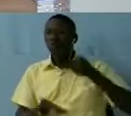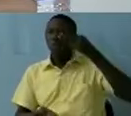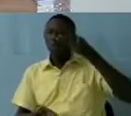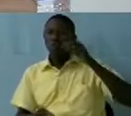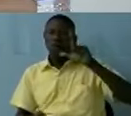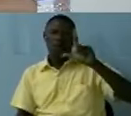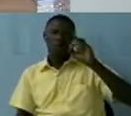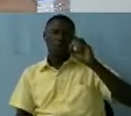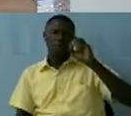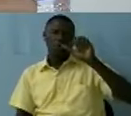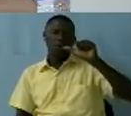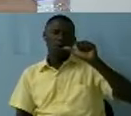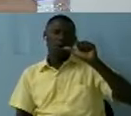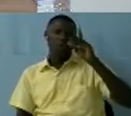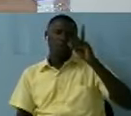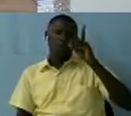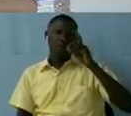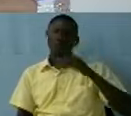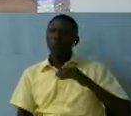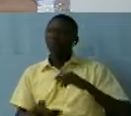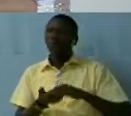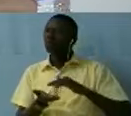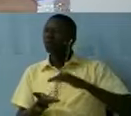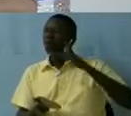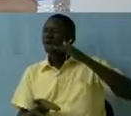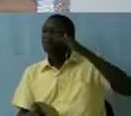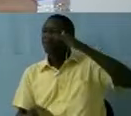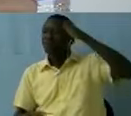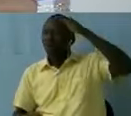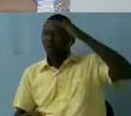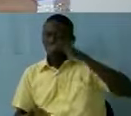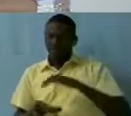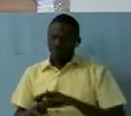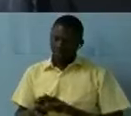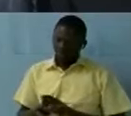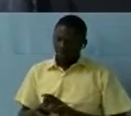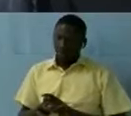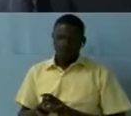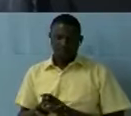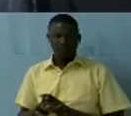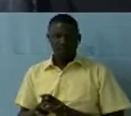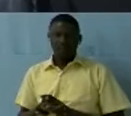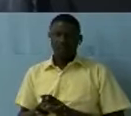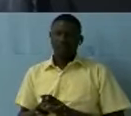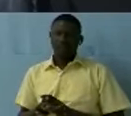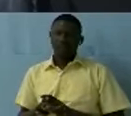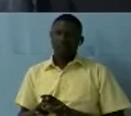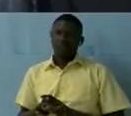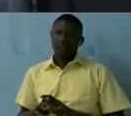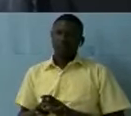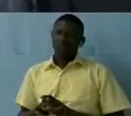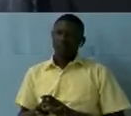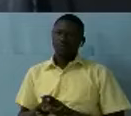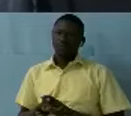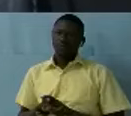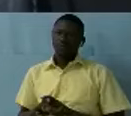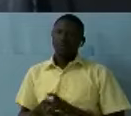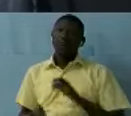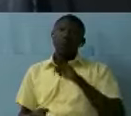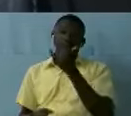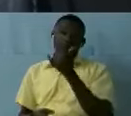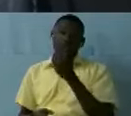ha kendeke katuko ya itanno ko ni ARV bula dron ila ko en keso yin ka wajabe kule koteke.